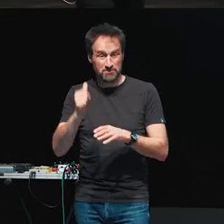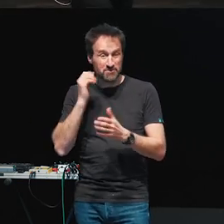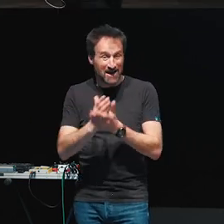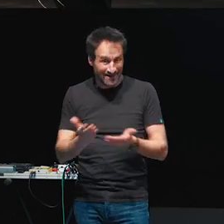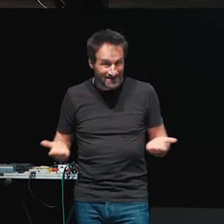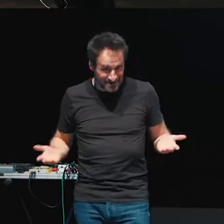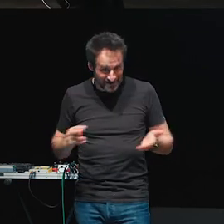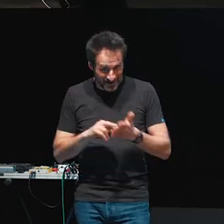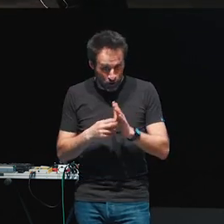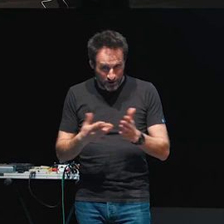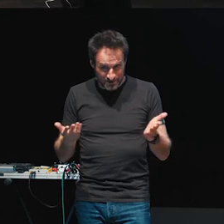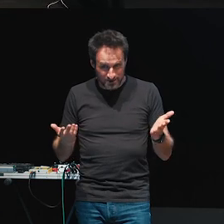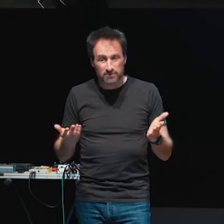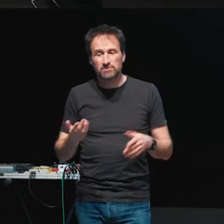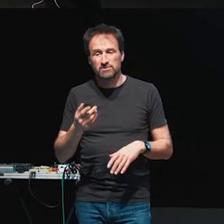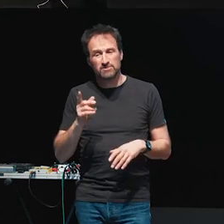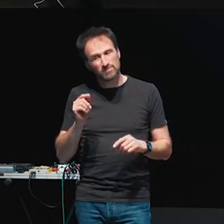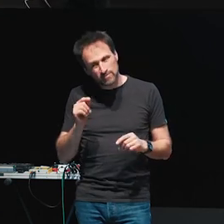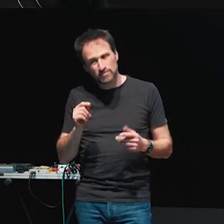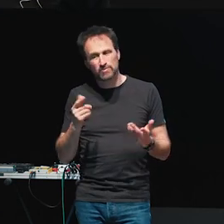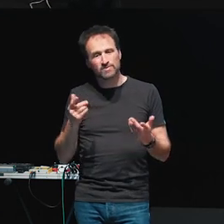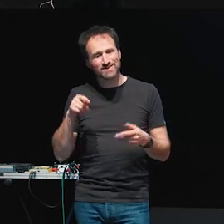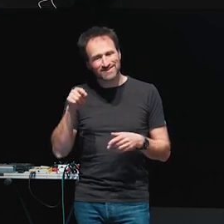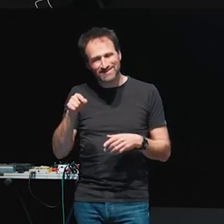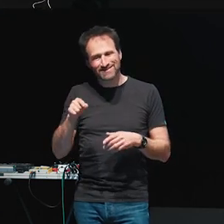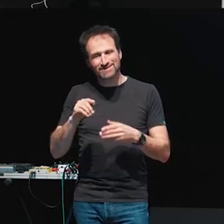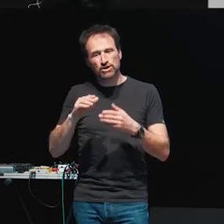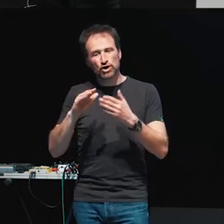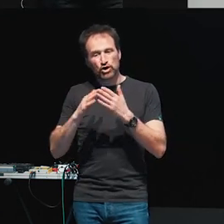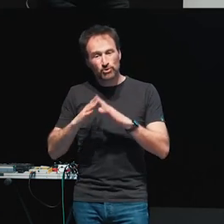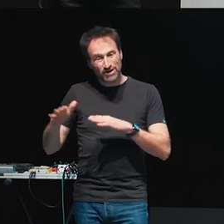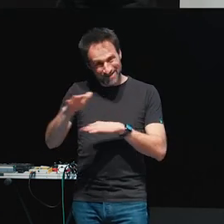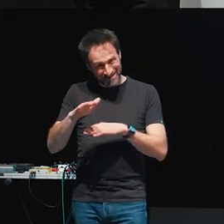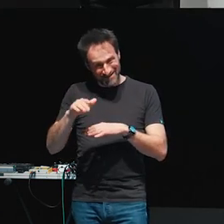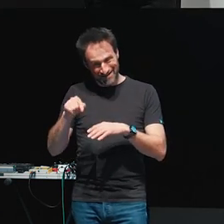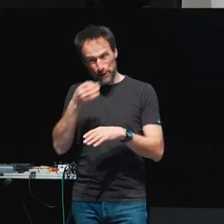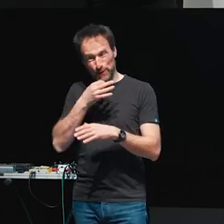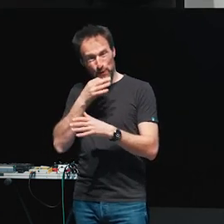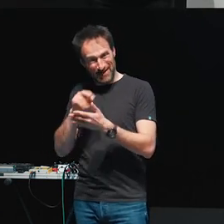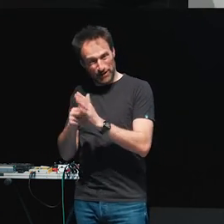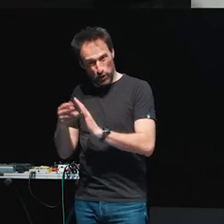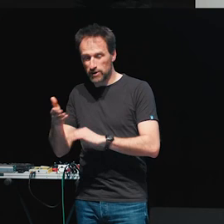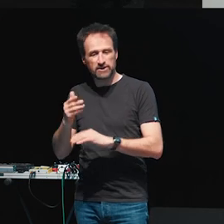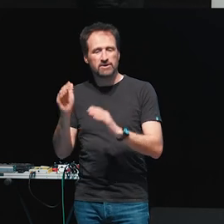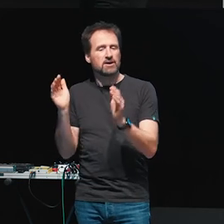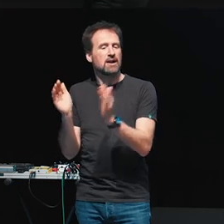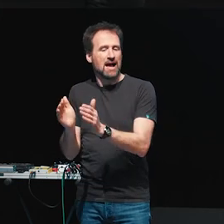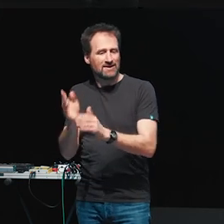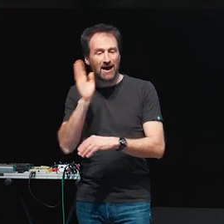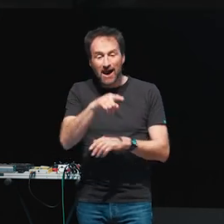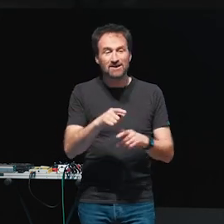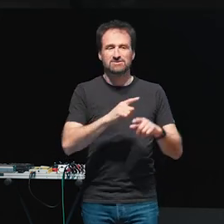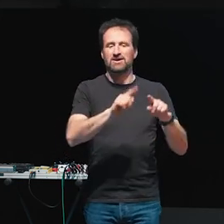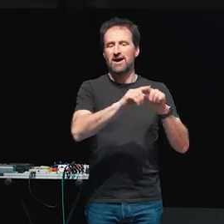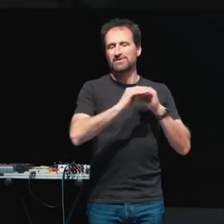So one has a relatively smaller community as compared to these other platforms. So if you're working on a smaller project